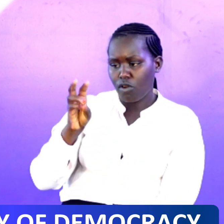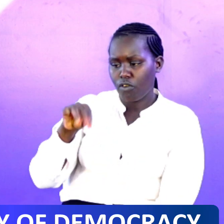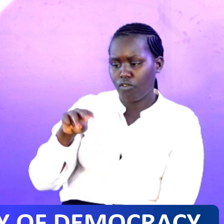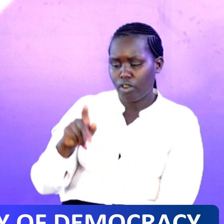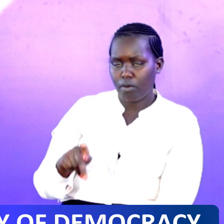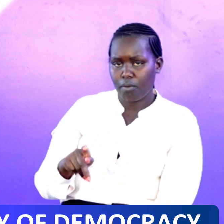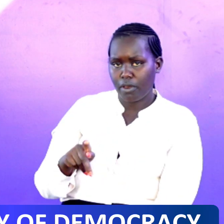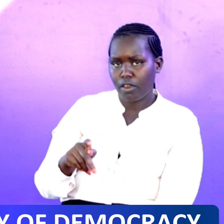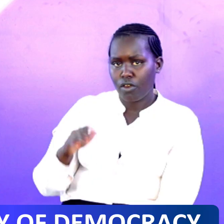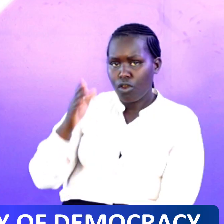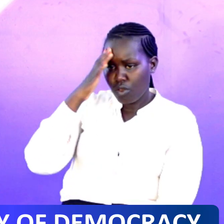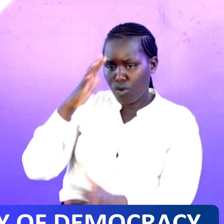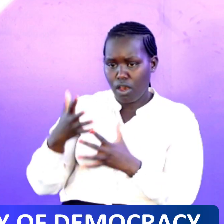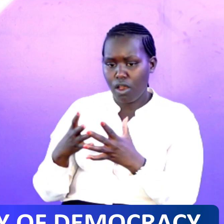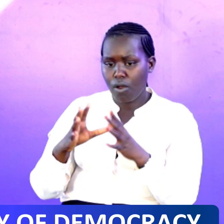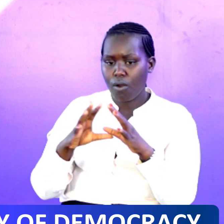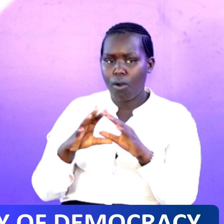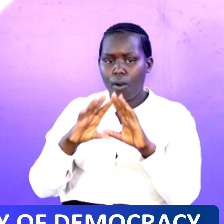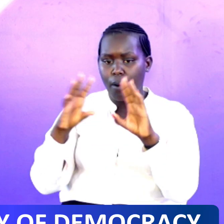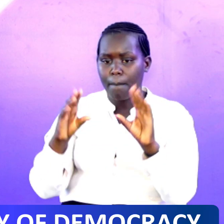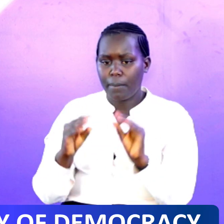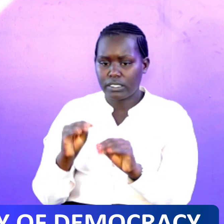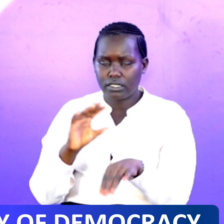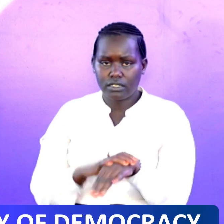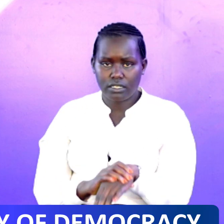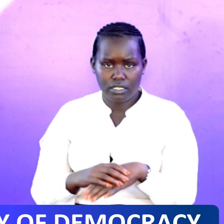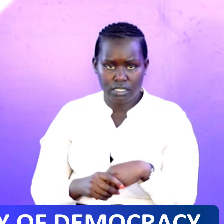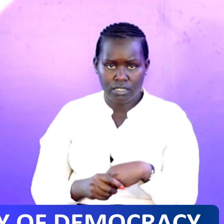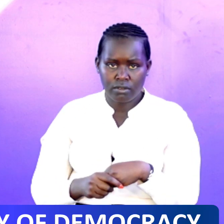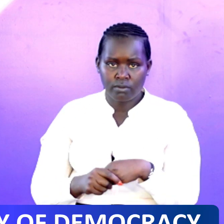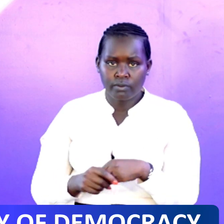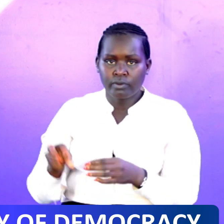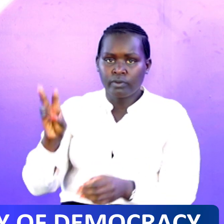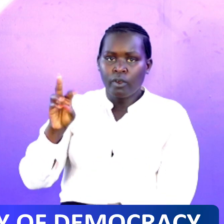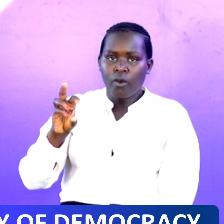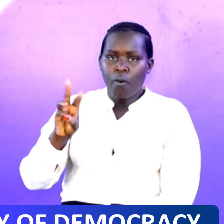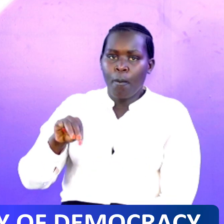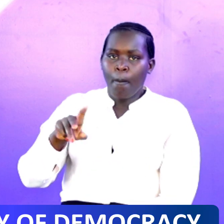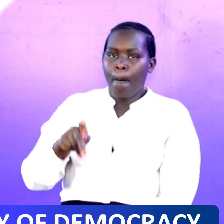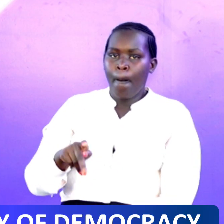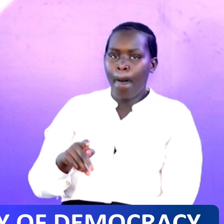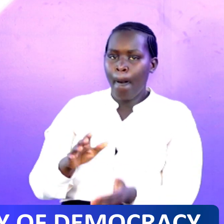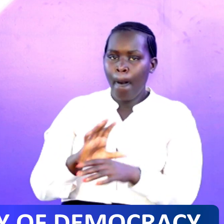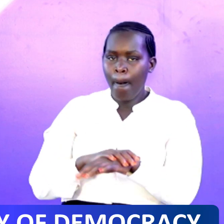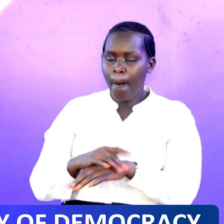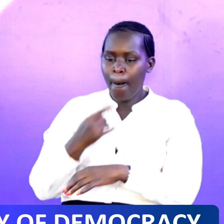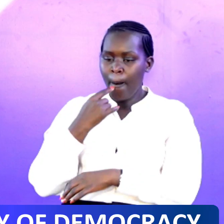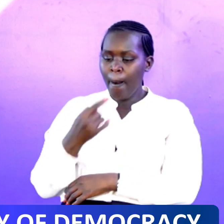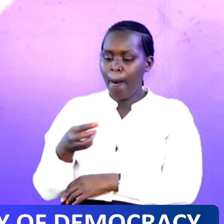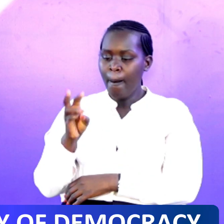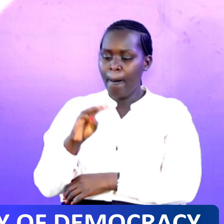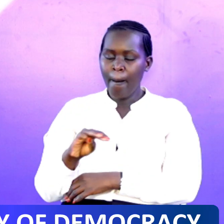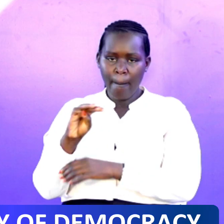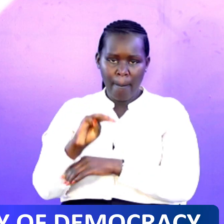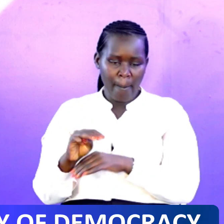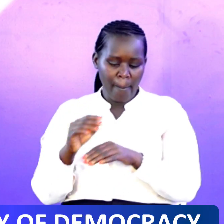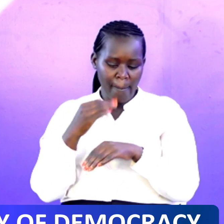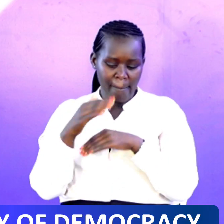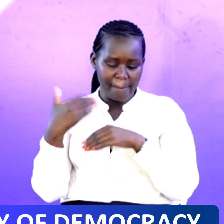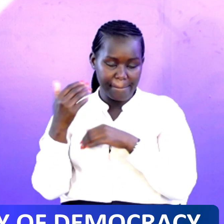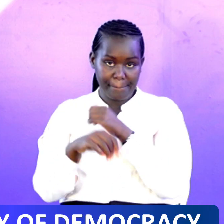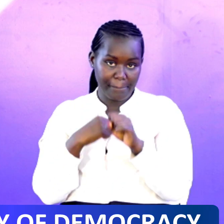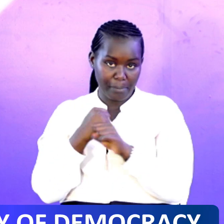receive to construct roads? Like I was Kitui Rural, I told you, MPs receive 100 million per year to do roads, isn't it? I